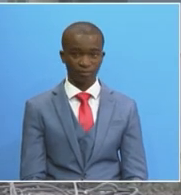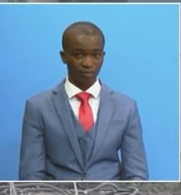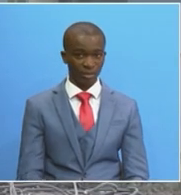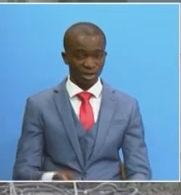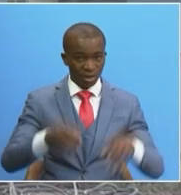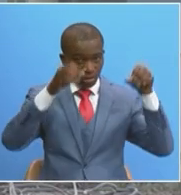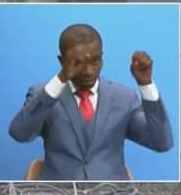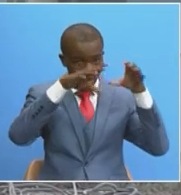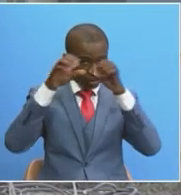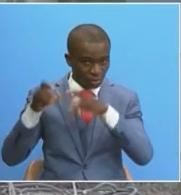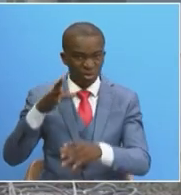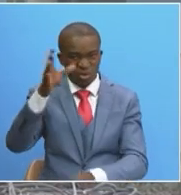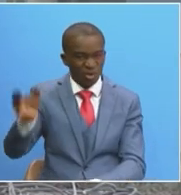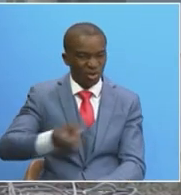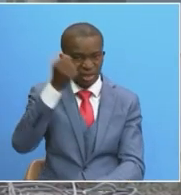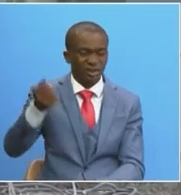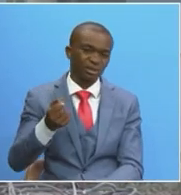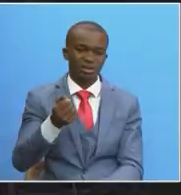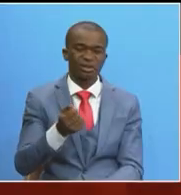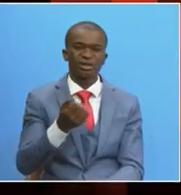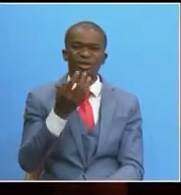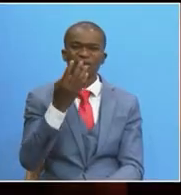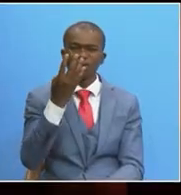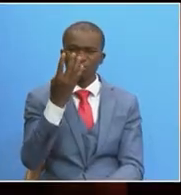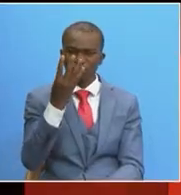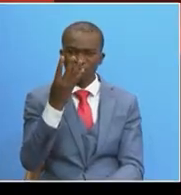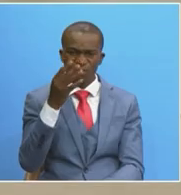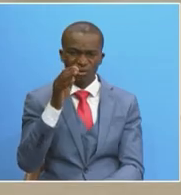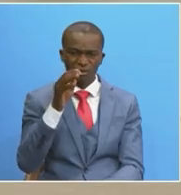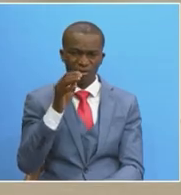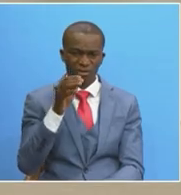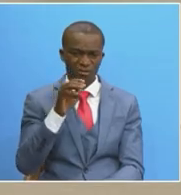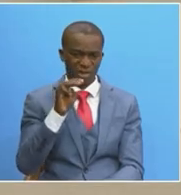ZESCO recovers over 4 metric tons of stolen copper cables.